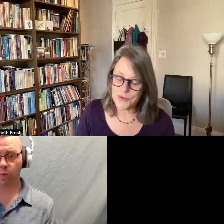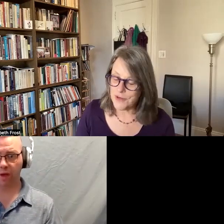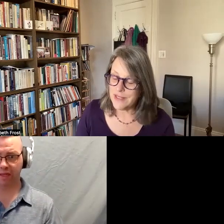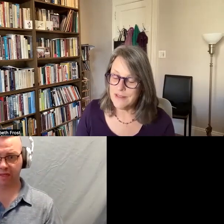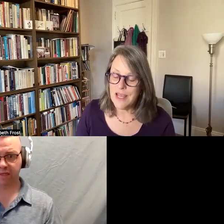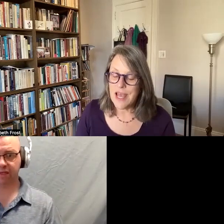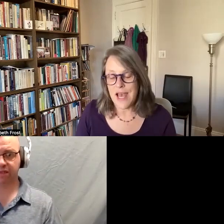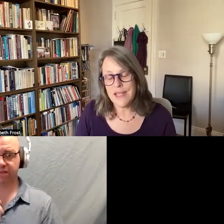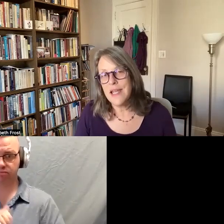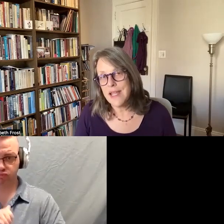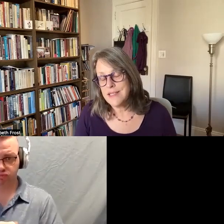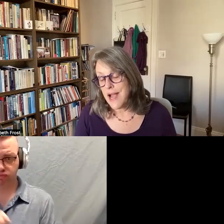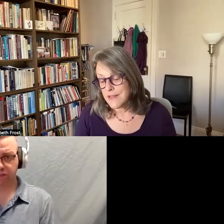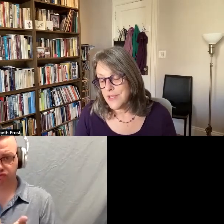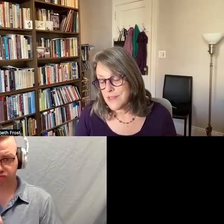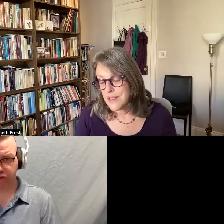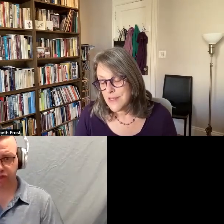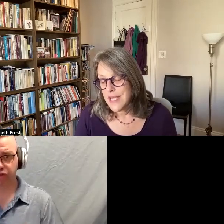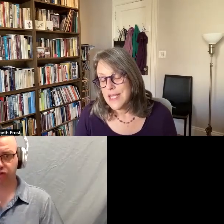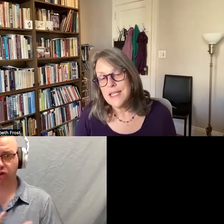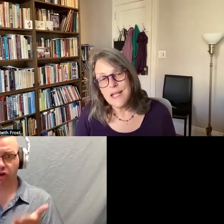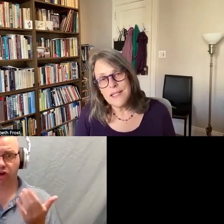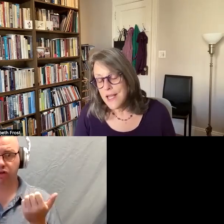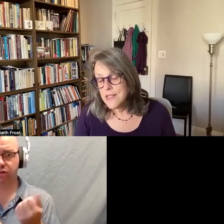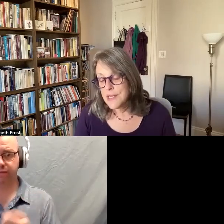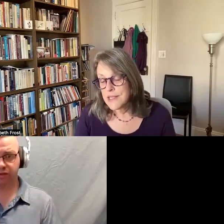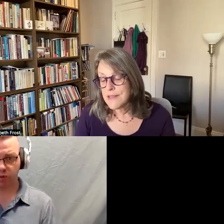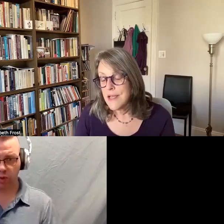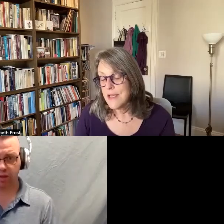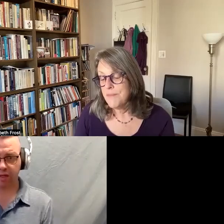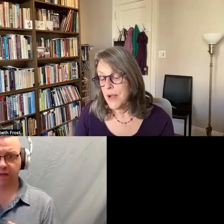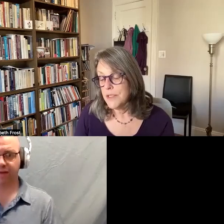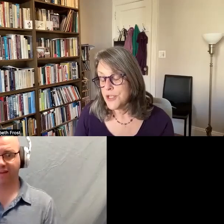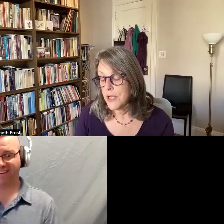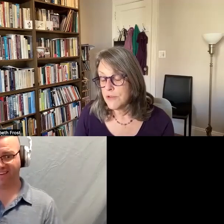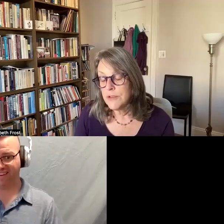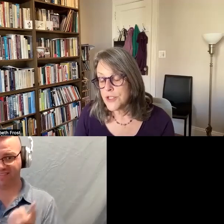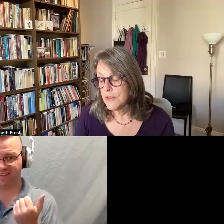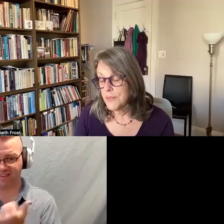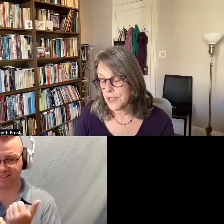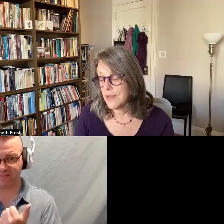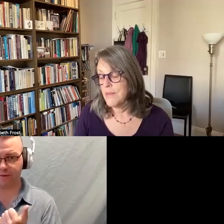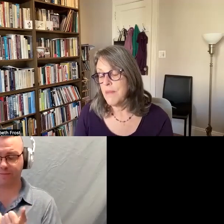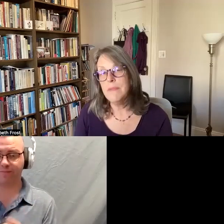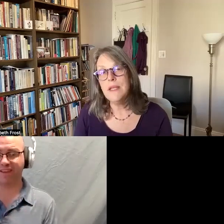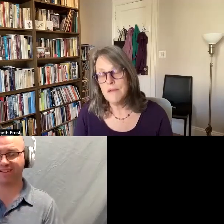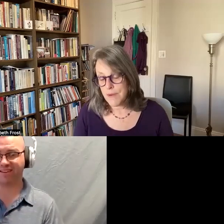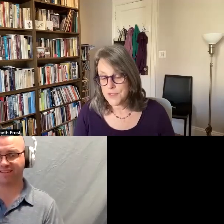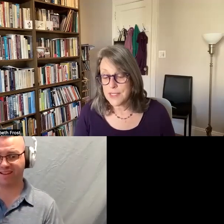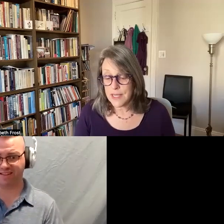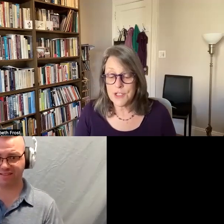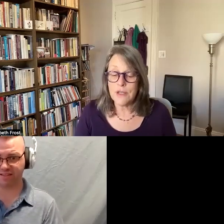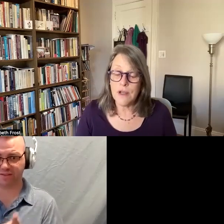art historian, and AIDS activist. In 1986, he published a crucial book about